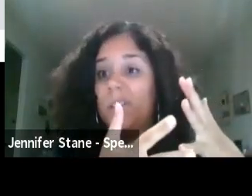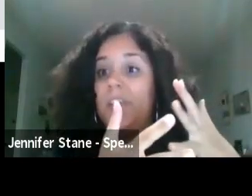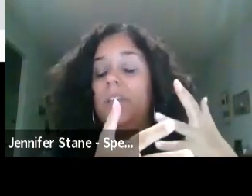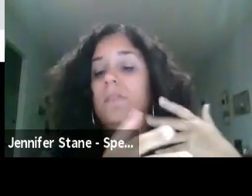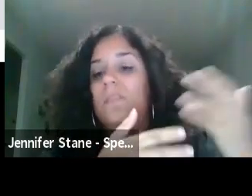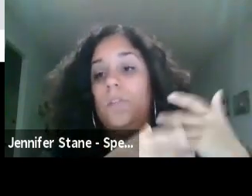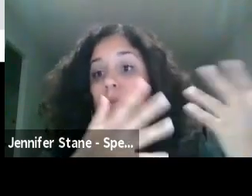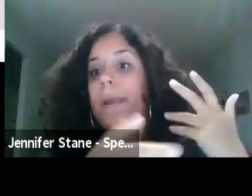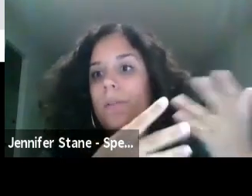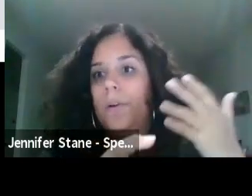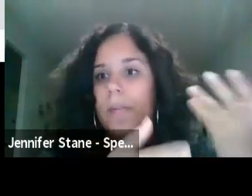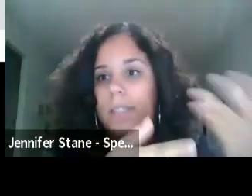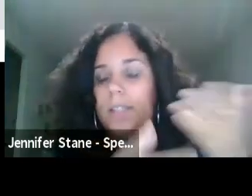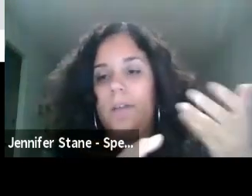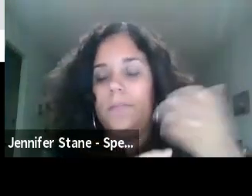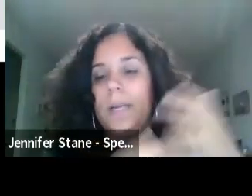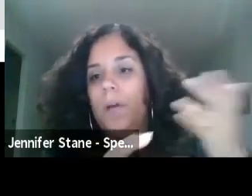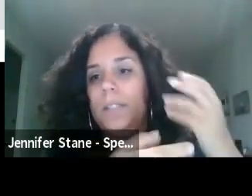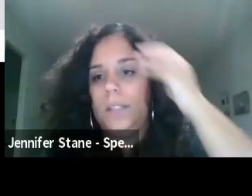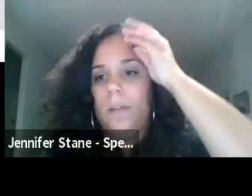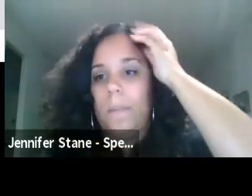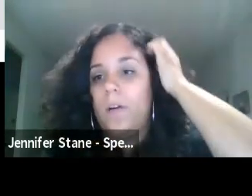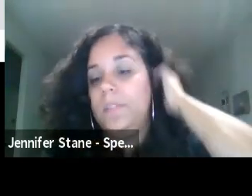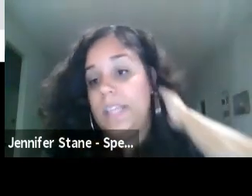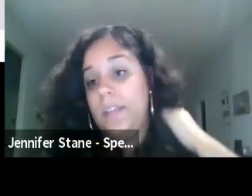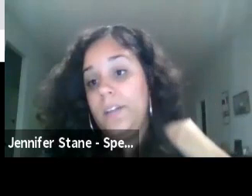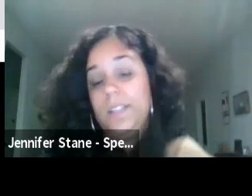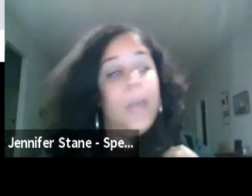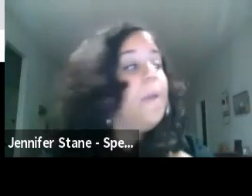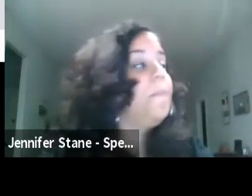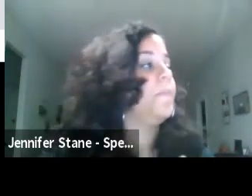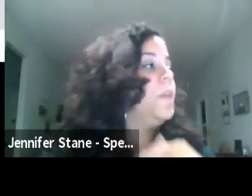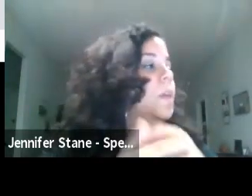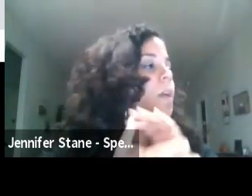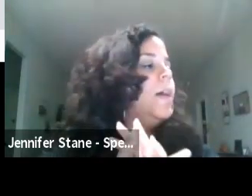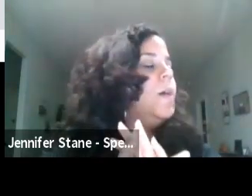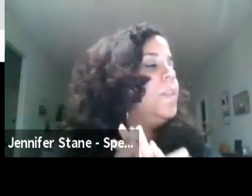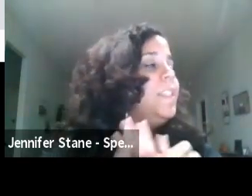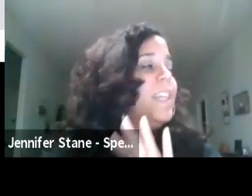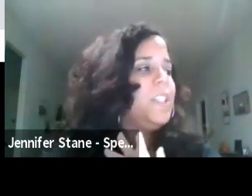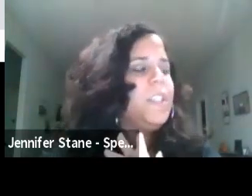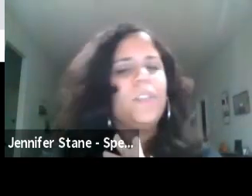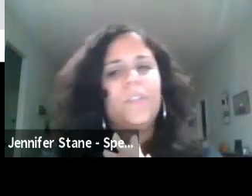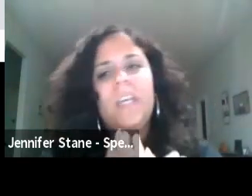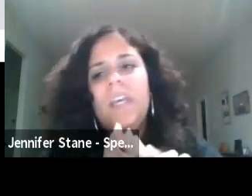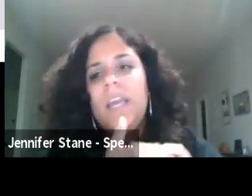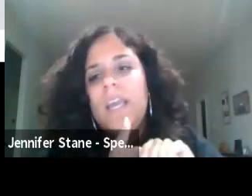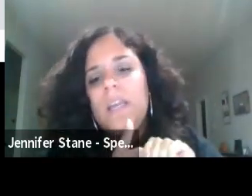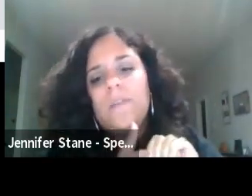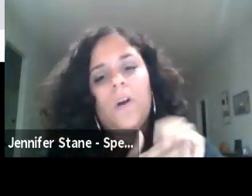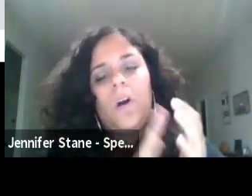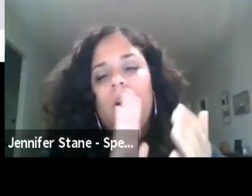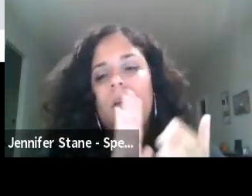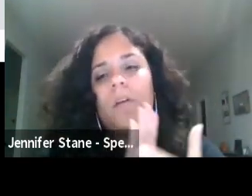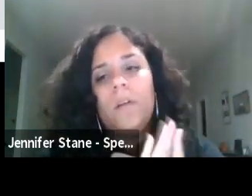normal restorations, your regular easy stuff like composites and amalgams in there to stay. Sedation dentistry,